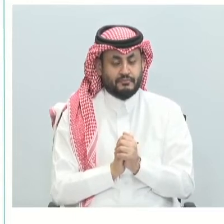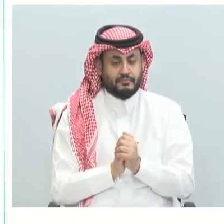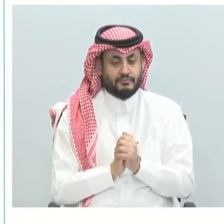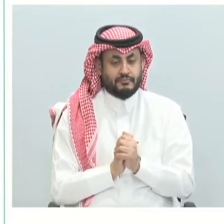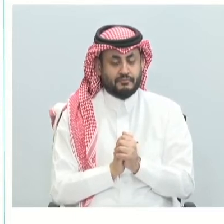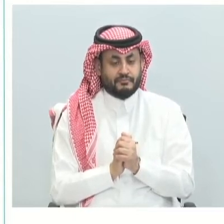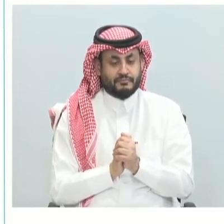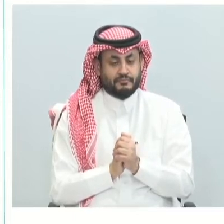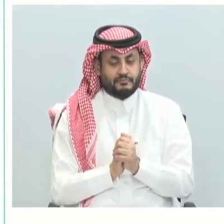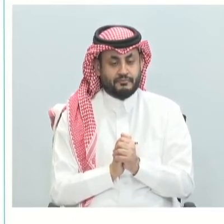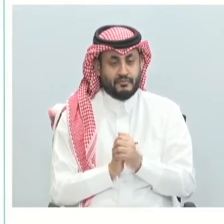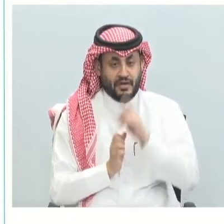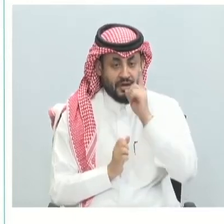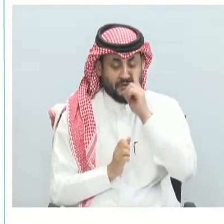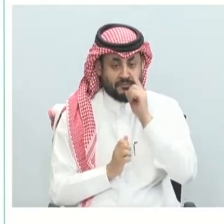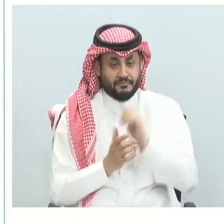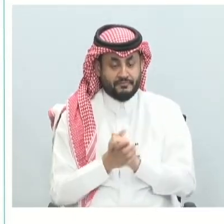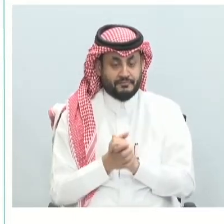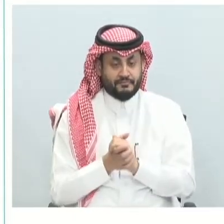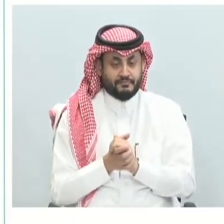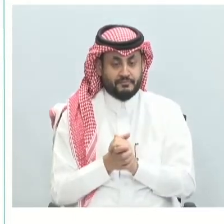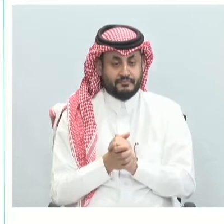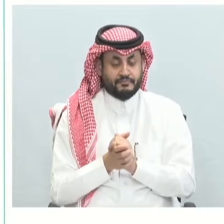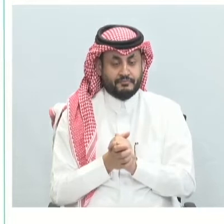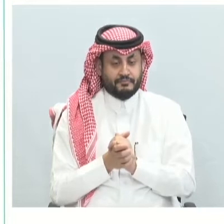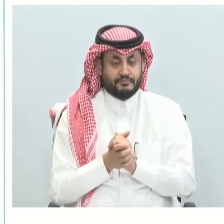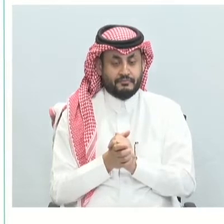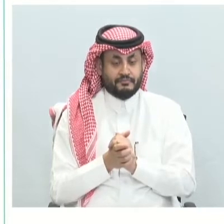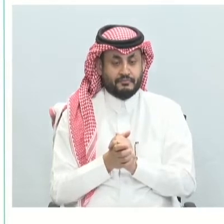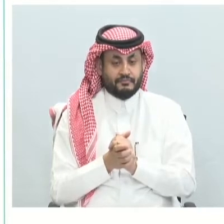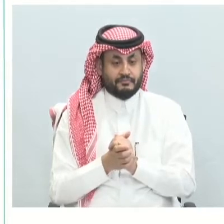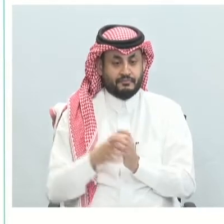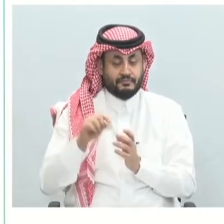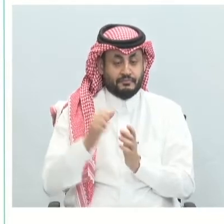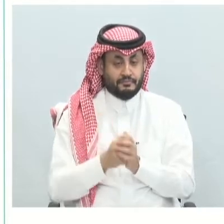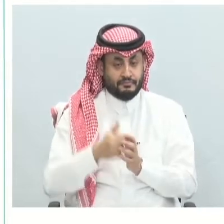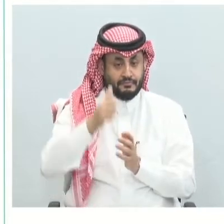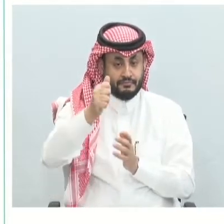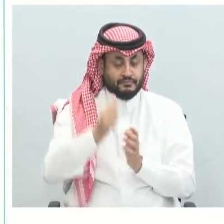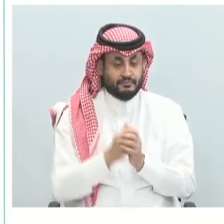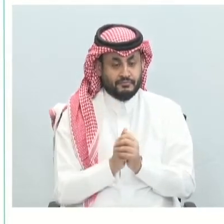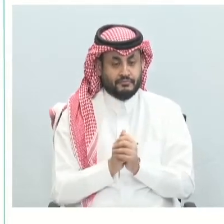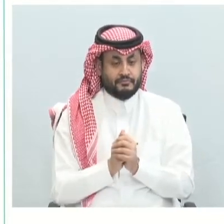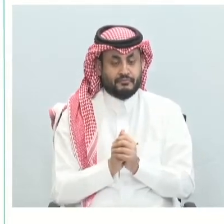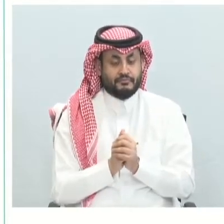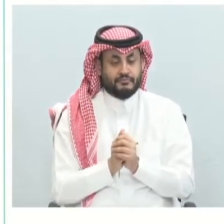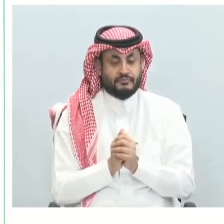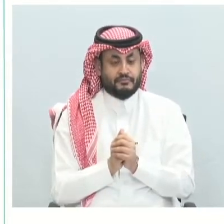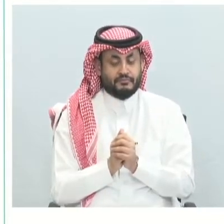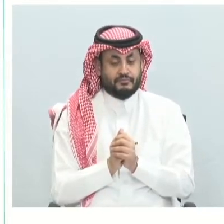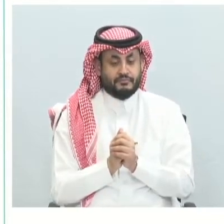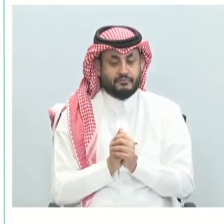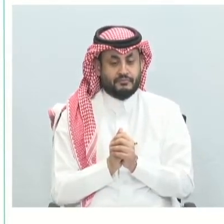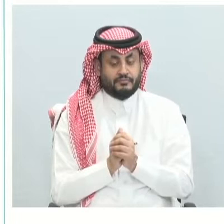is wearing yellow today? Yes? Excellent. So we have A. So this boy is